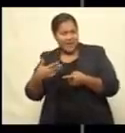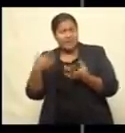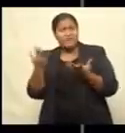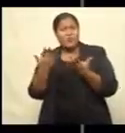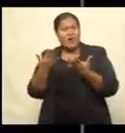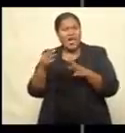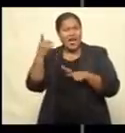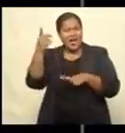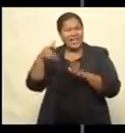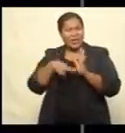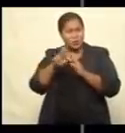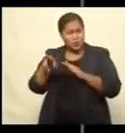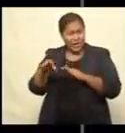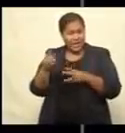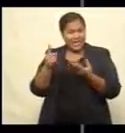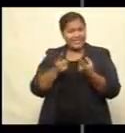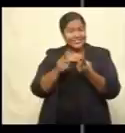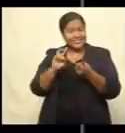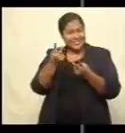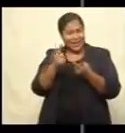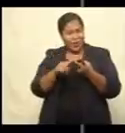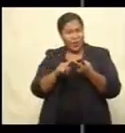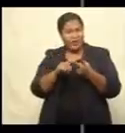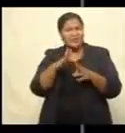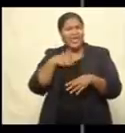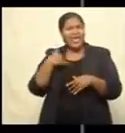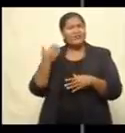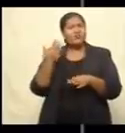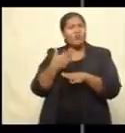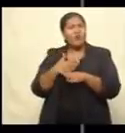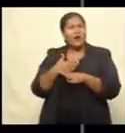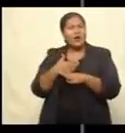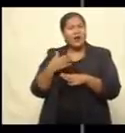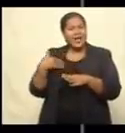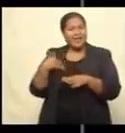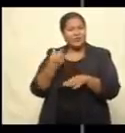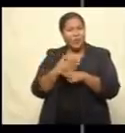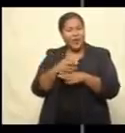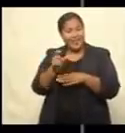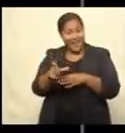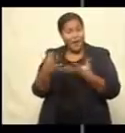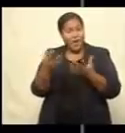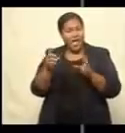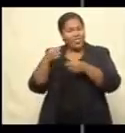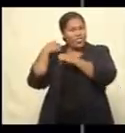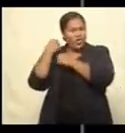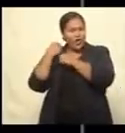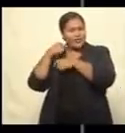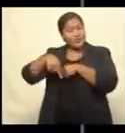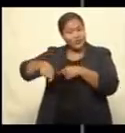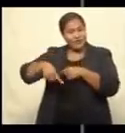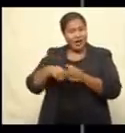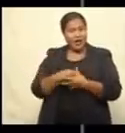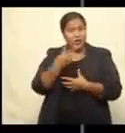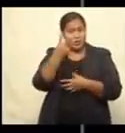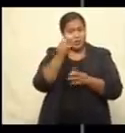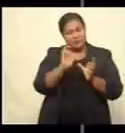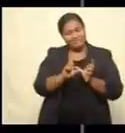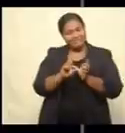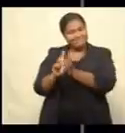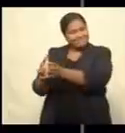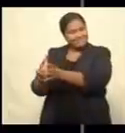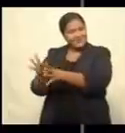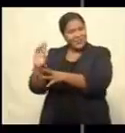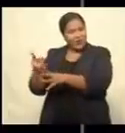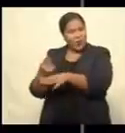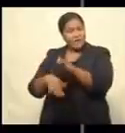health worker from the isolation facility in Doloisuva. 2 positive patients have been moved into intensive care. For